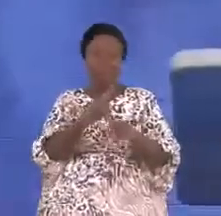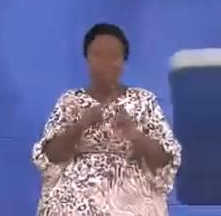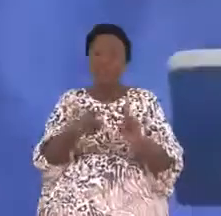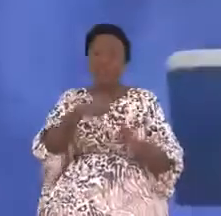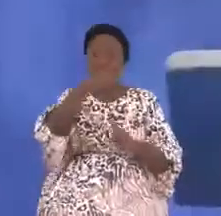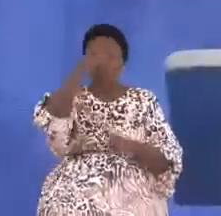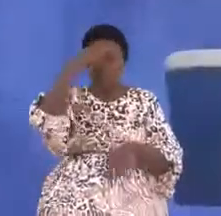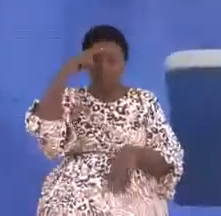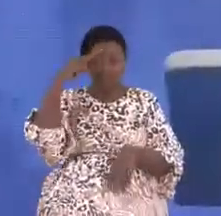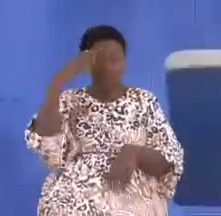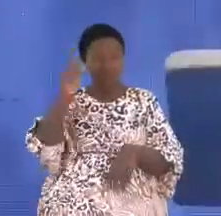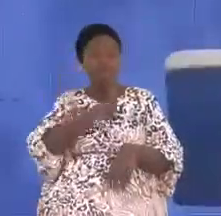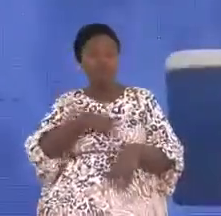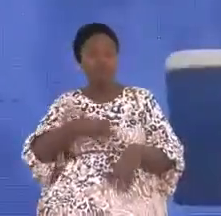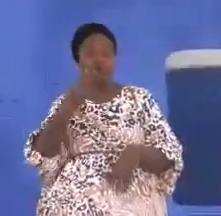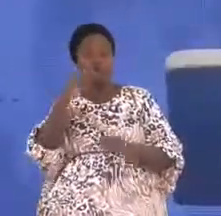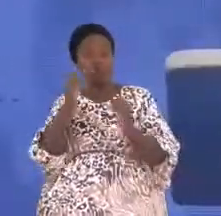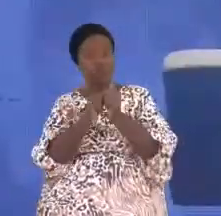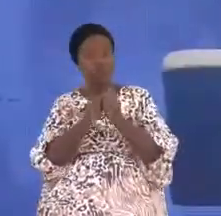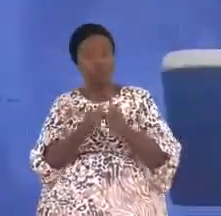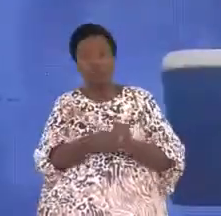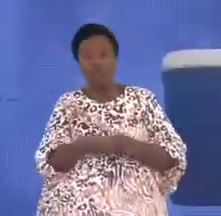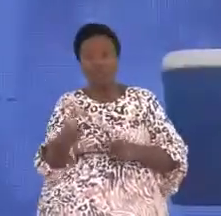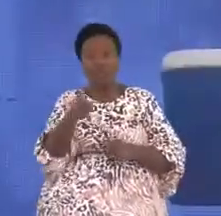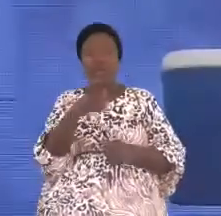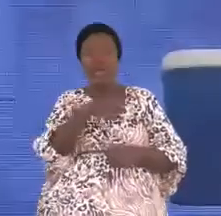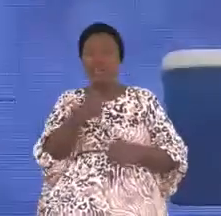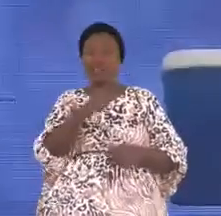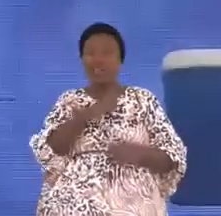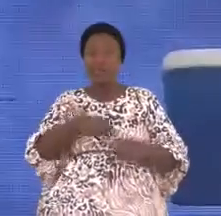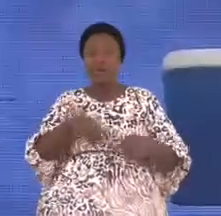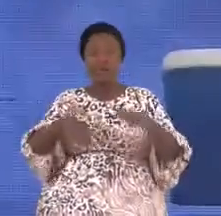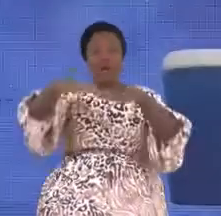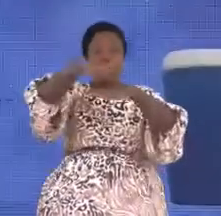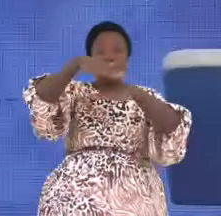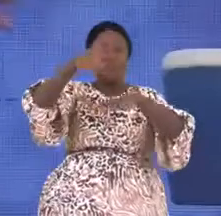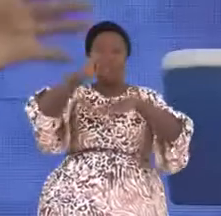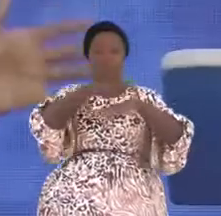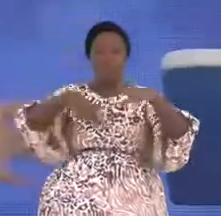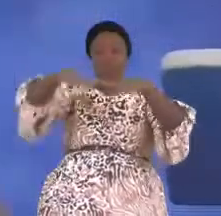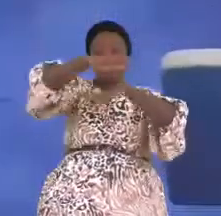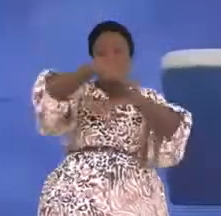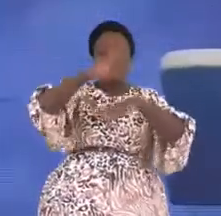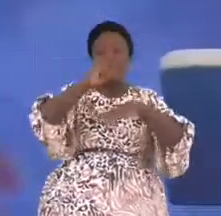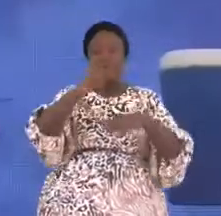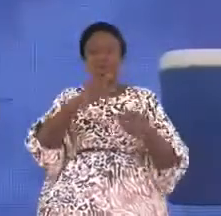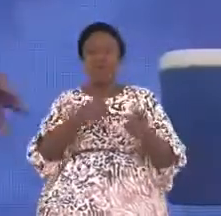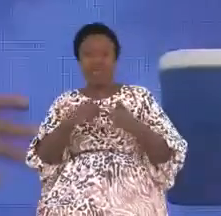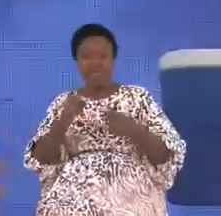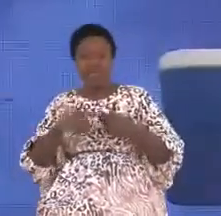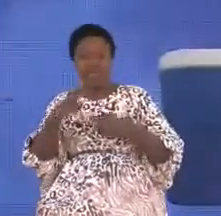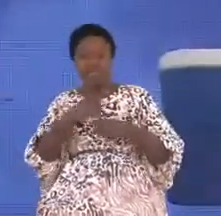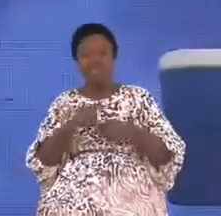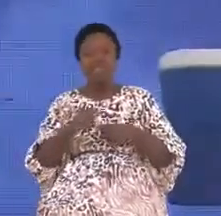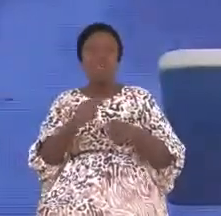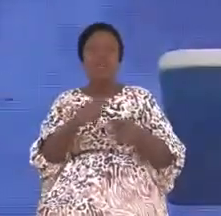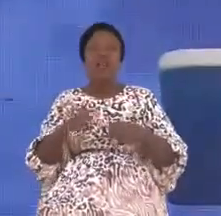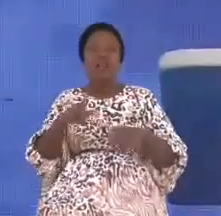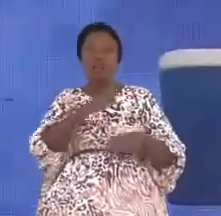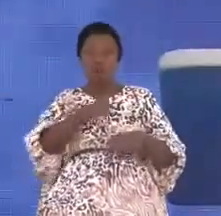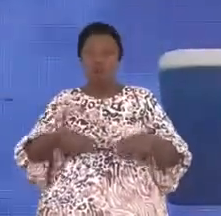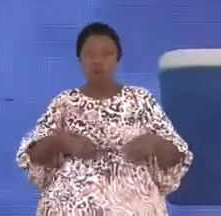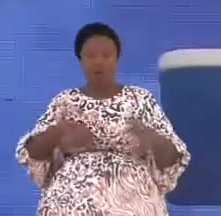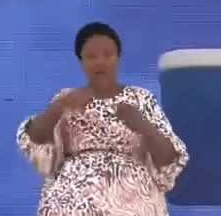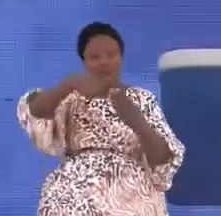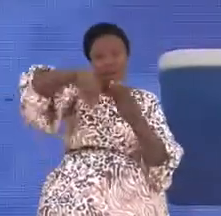lord was with them and the lord above them over them the lord around them the